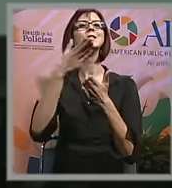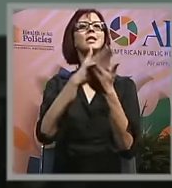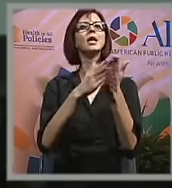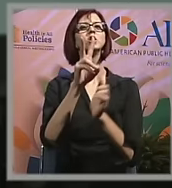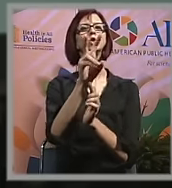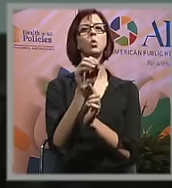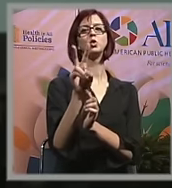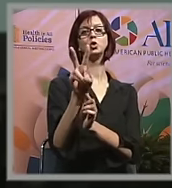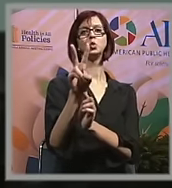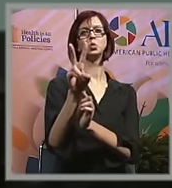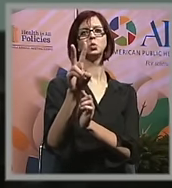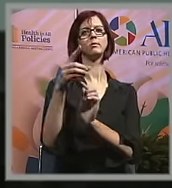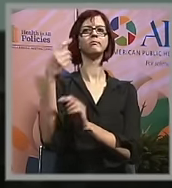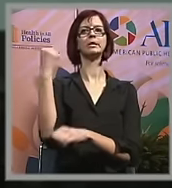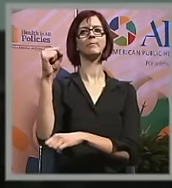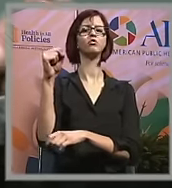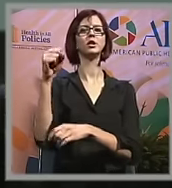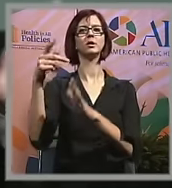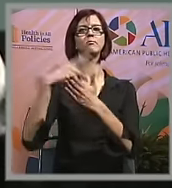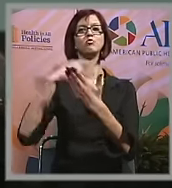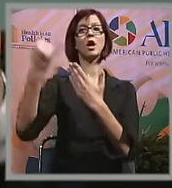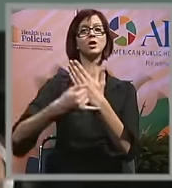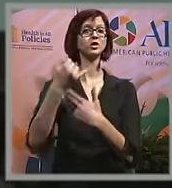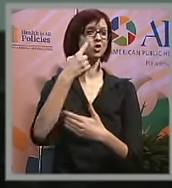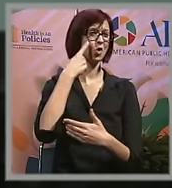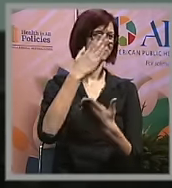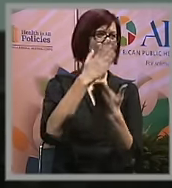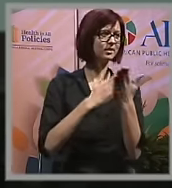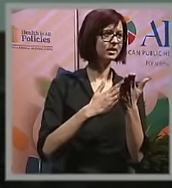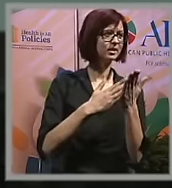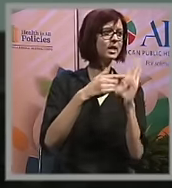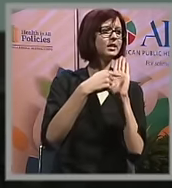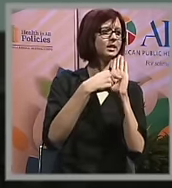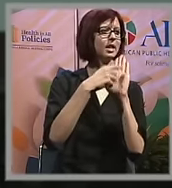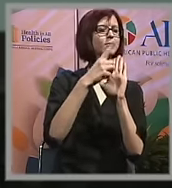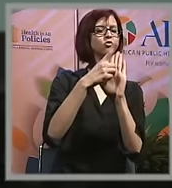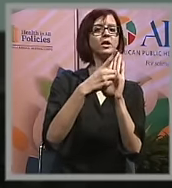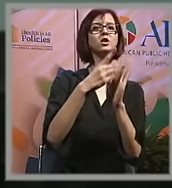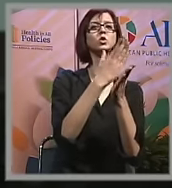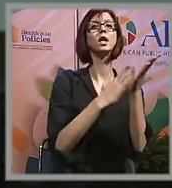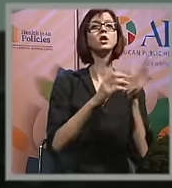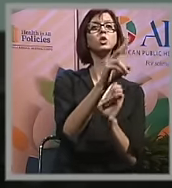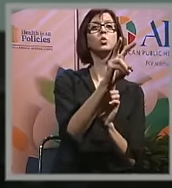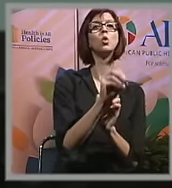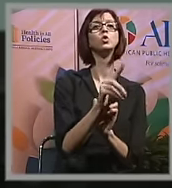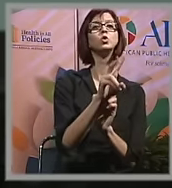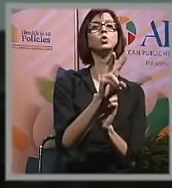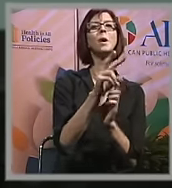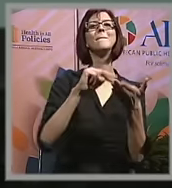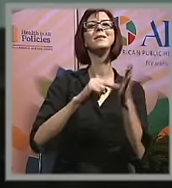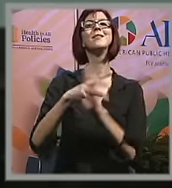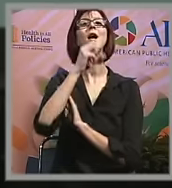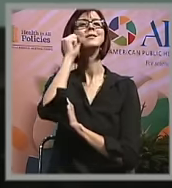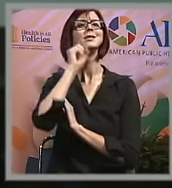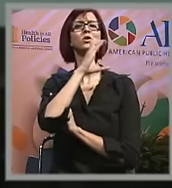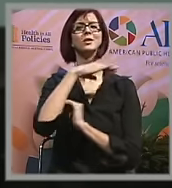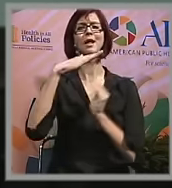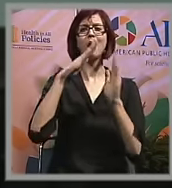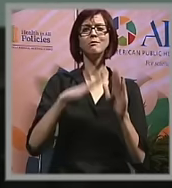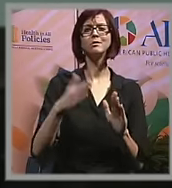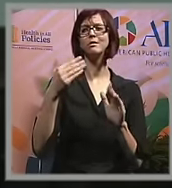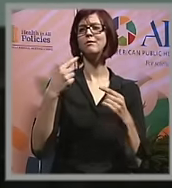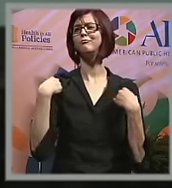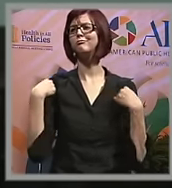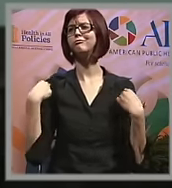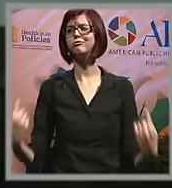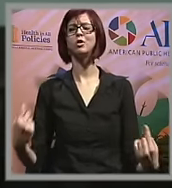202 demonstration project. So Section 202, for those of y'all that are familiar with housing, refers to elderly housing. You know, we have for